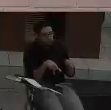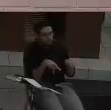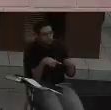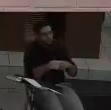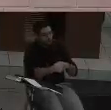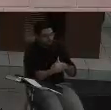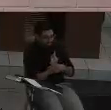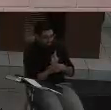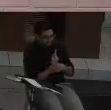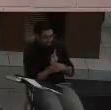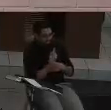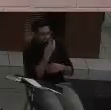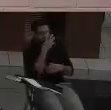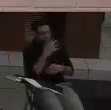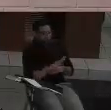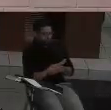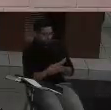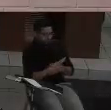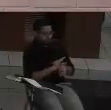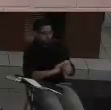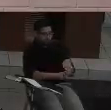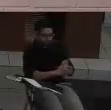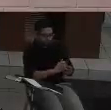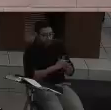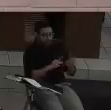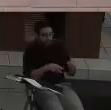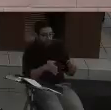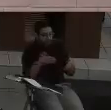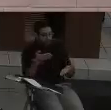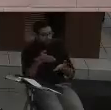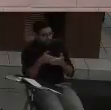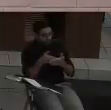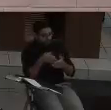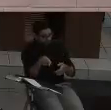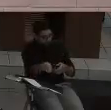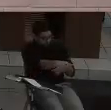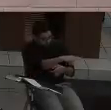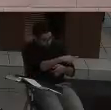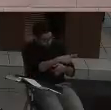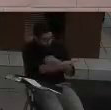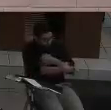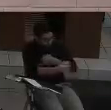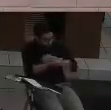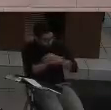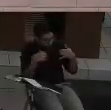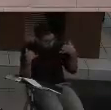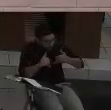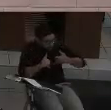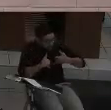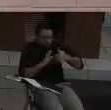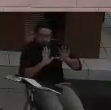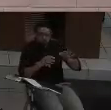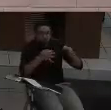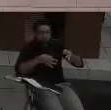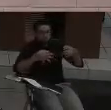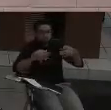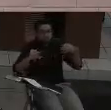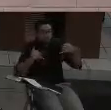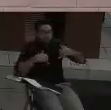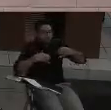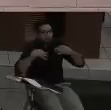also. And if anyone wants to sue you and take your coat, give your cloak as well. And